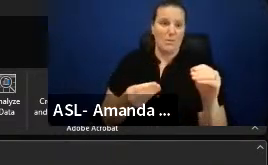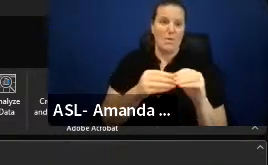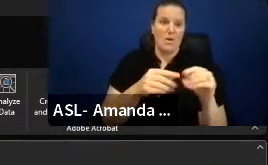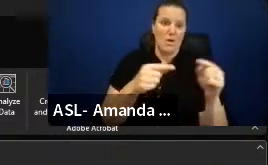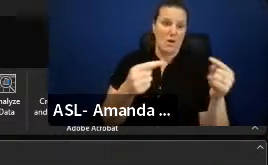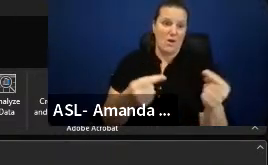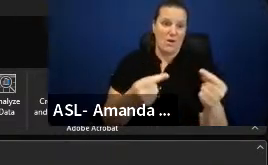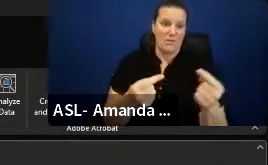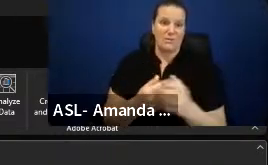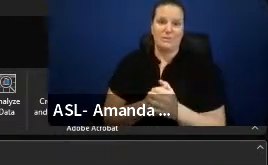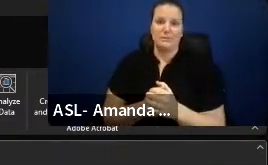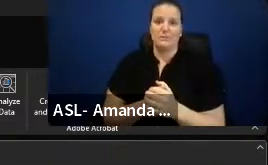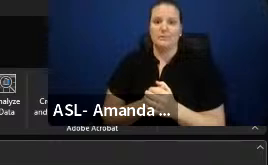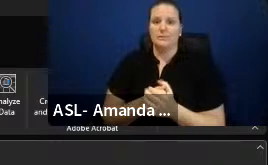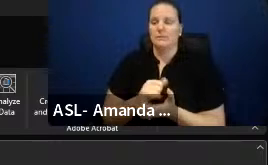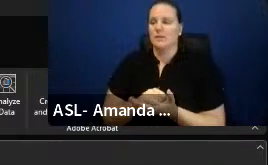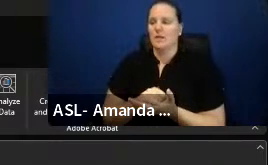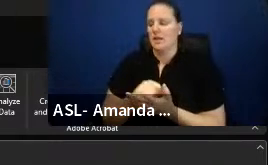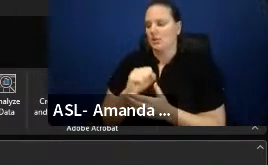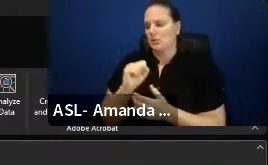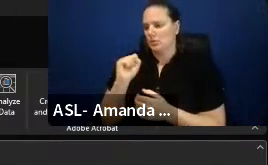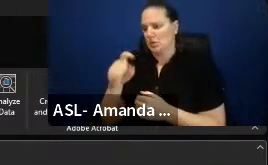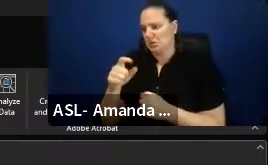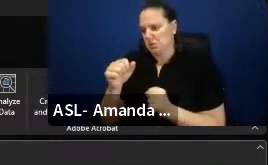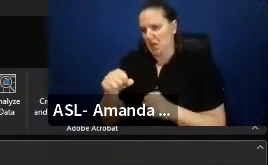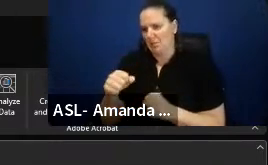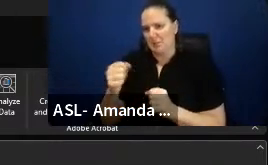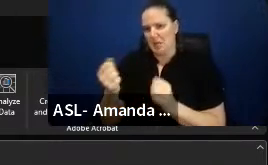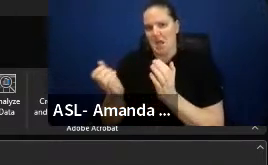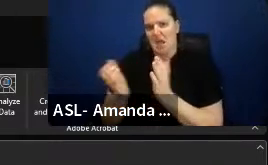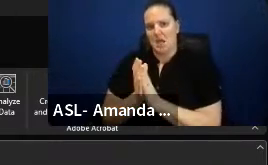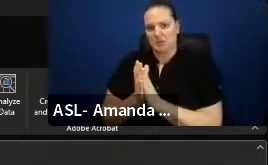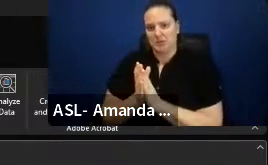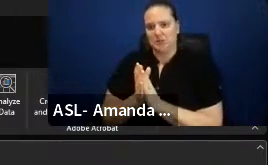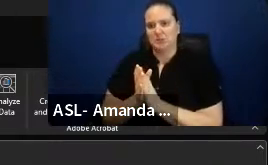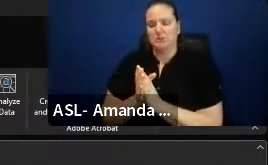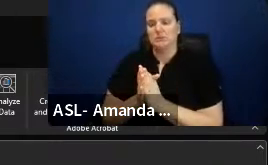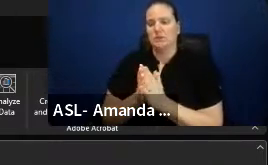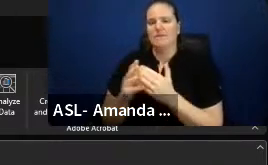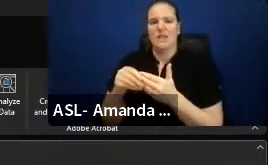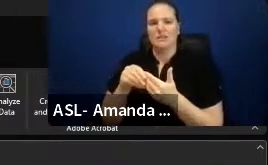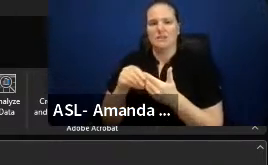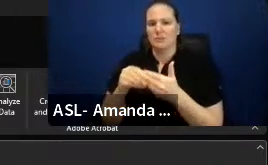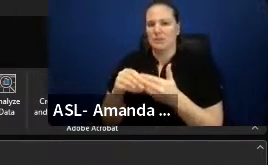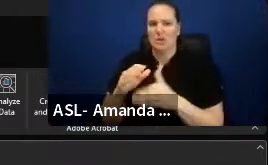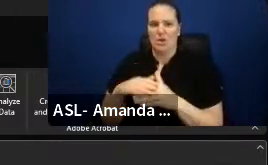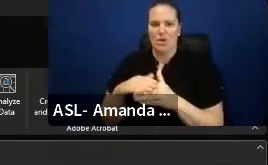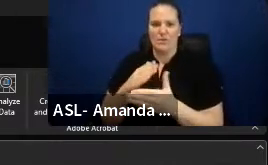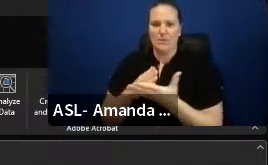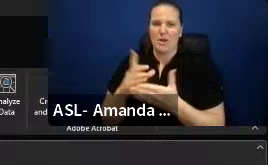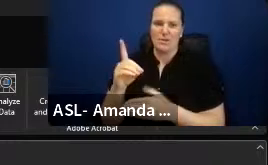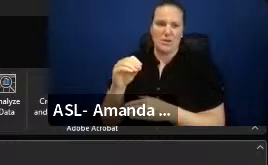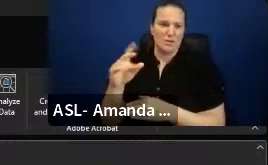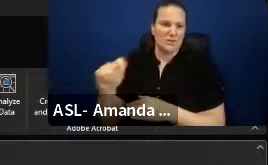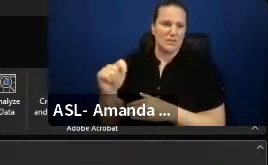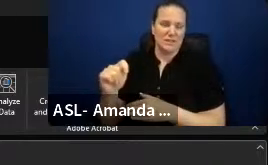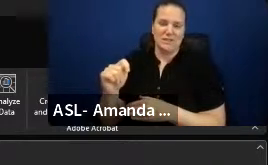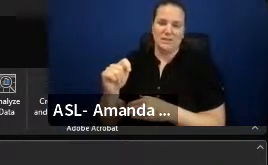I think it's a question that can be asked, is flexibility on the part of DOTs